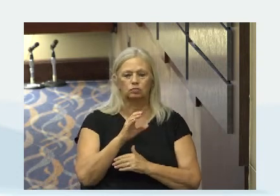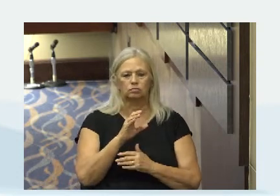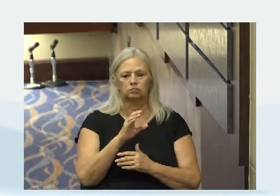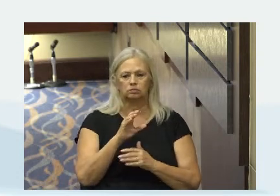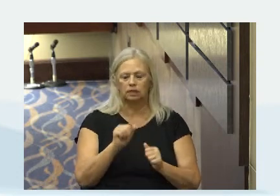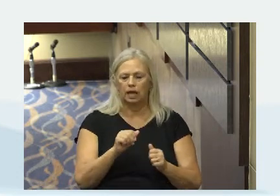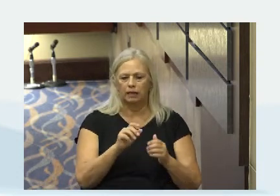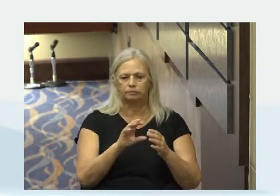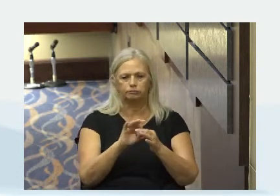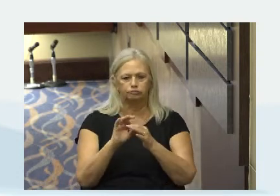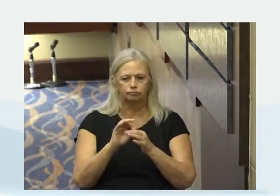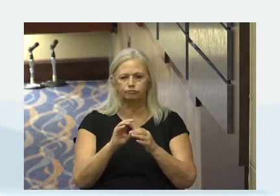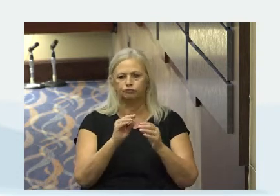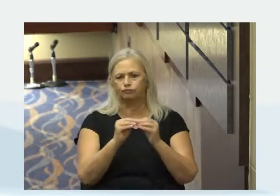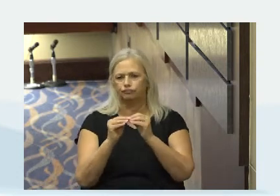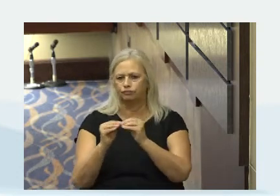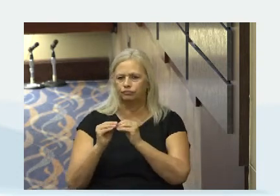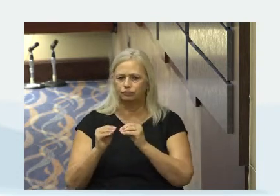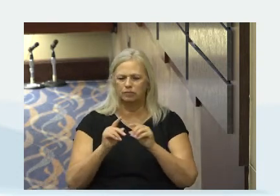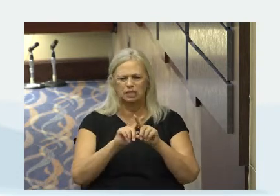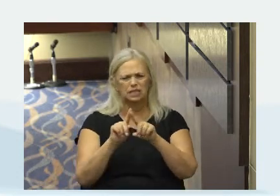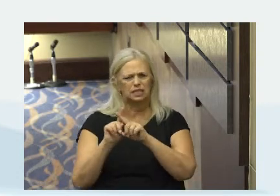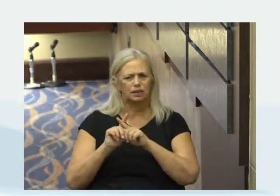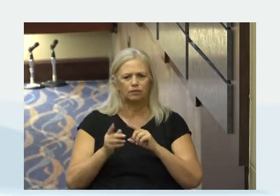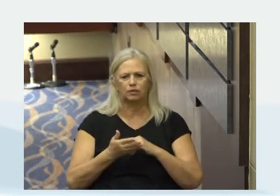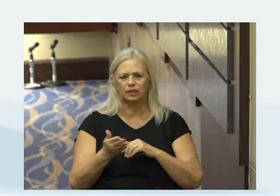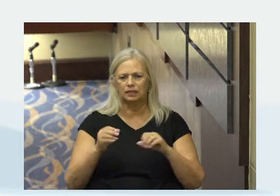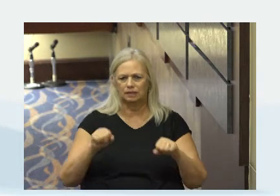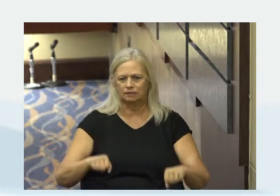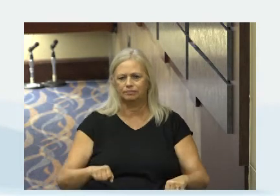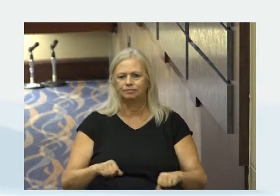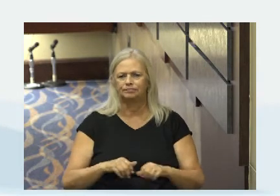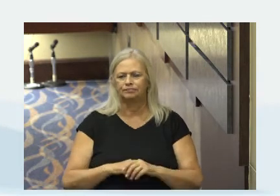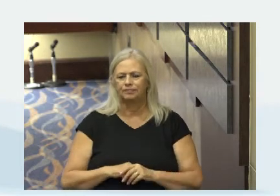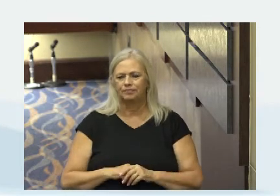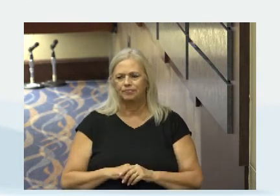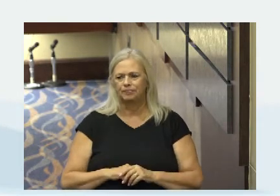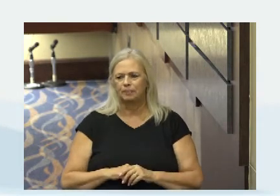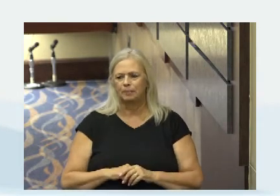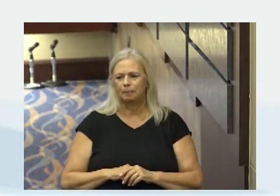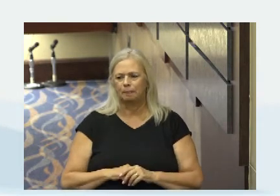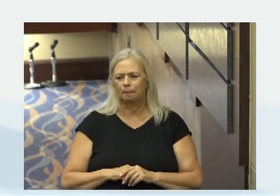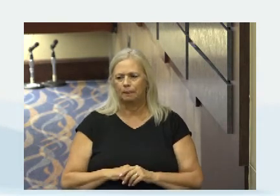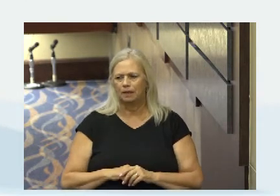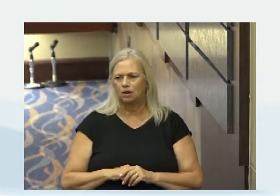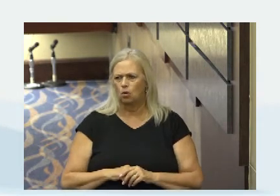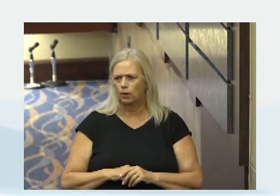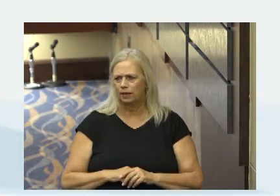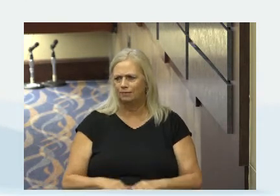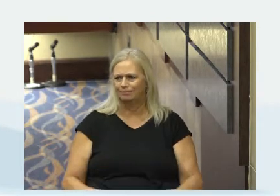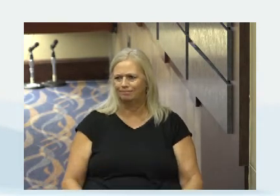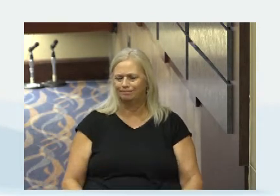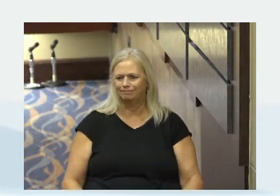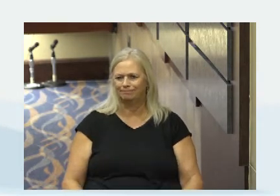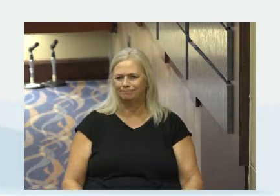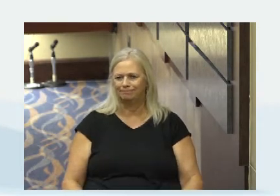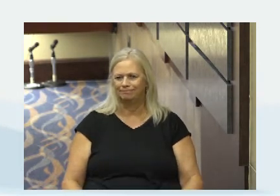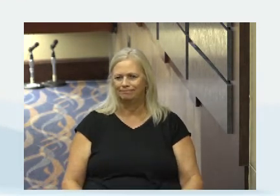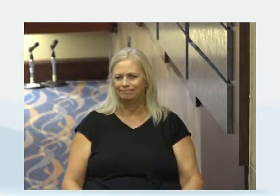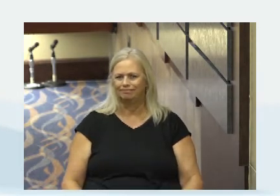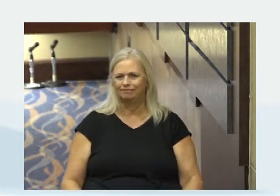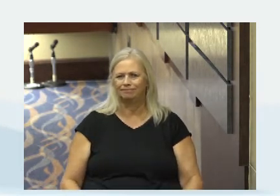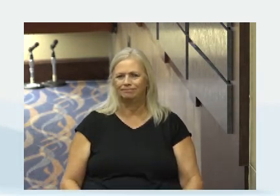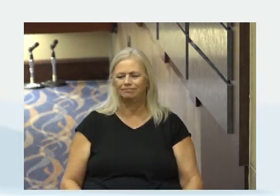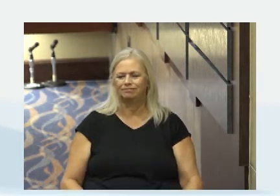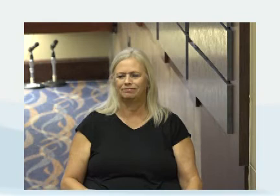of really fancy things. Next slide. And is that a lid or a dome to protect it from They- said